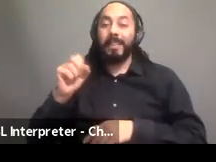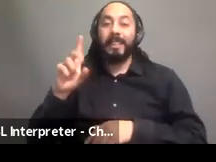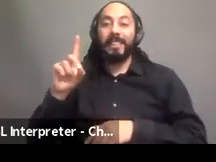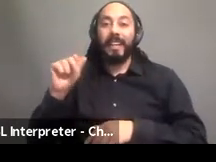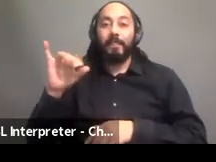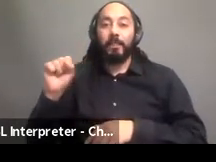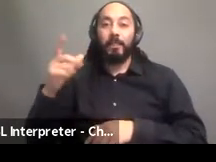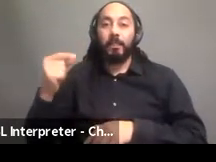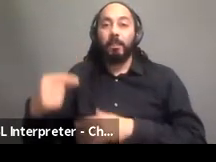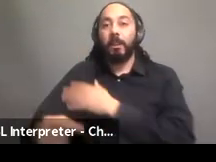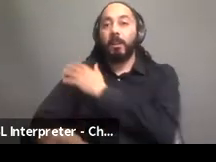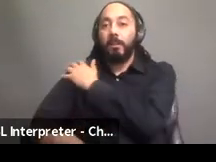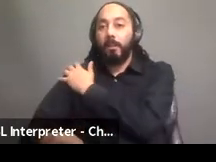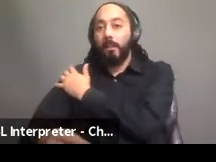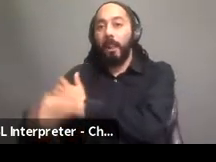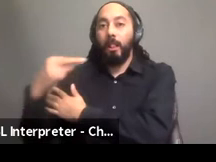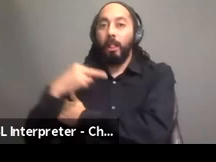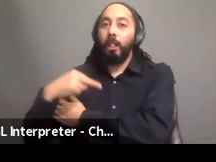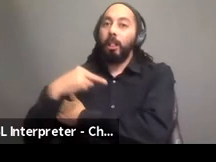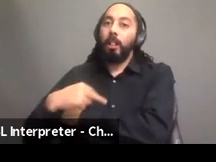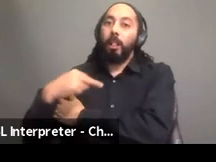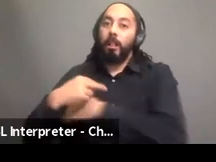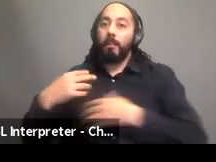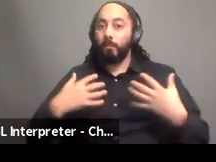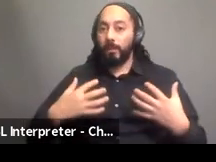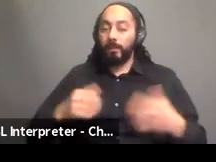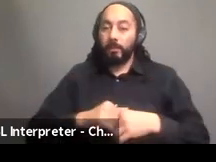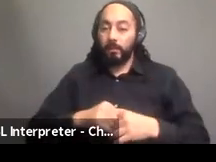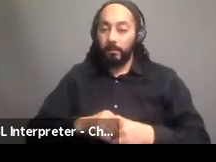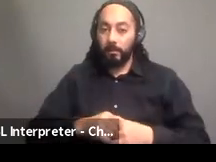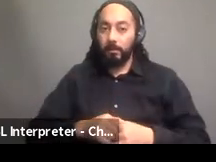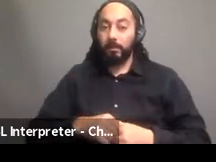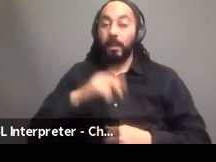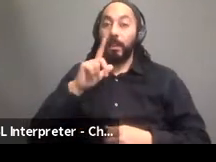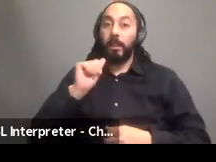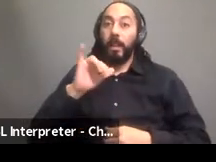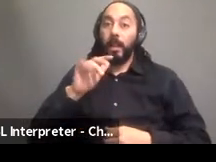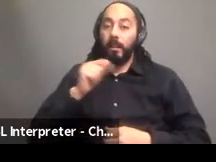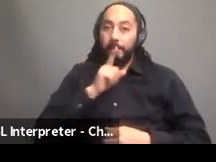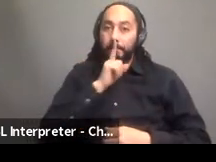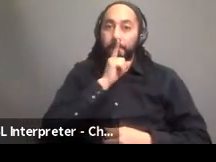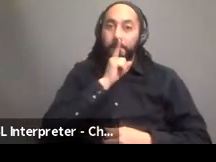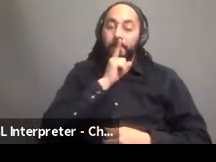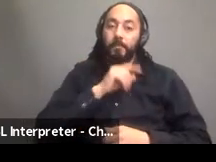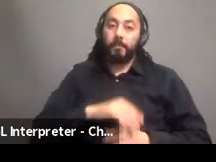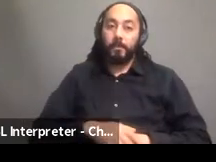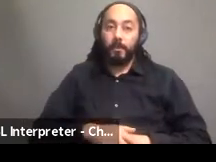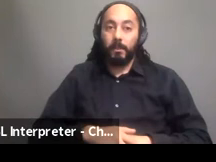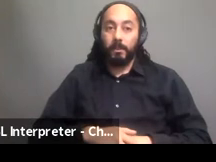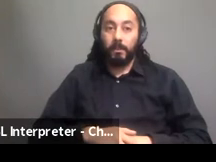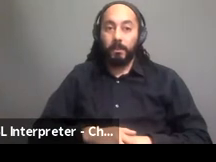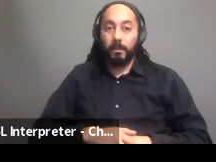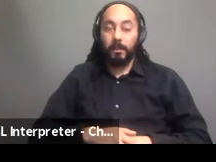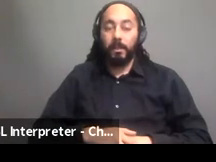looks at her breasts for a long time. Layla did not say anything in response. So just